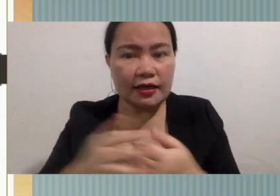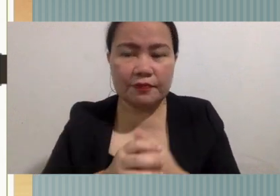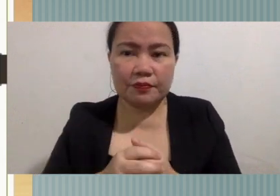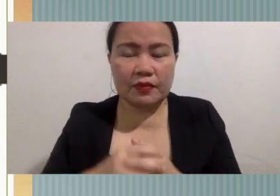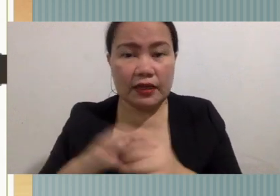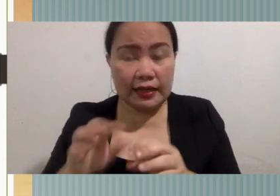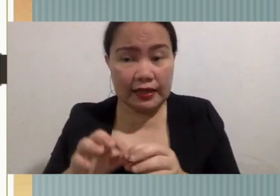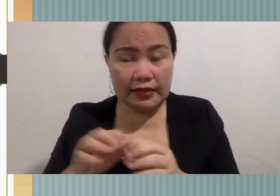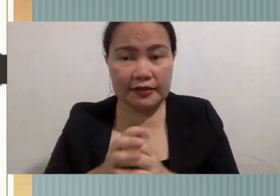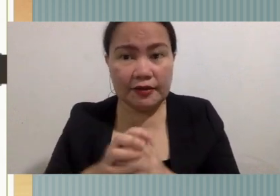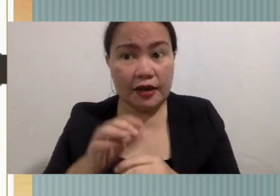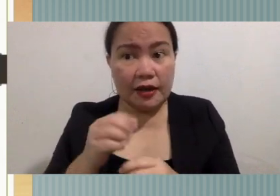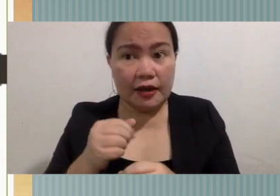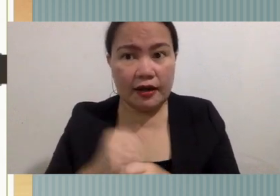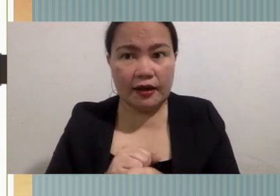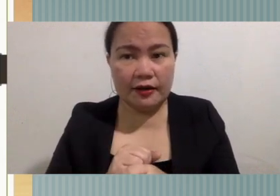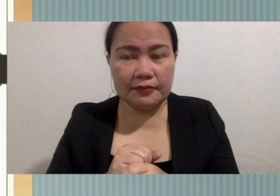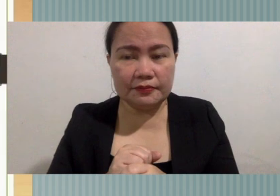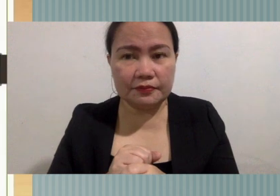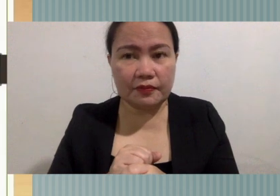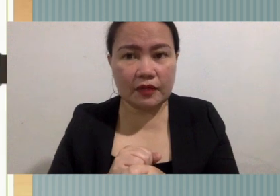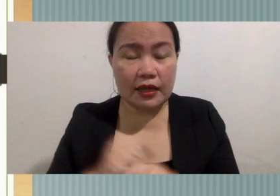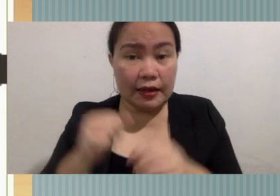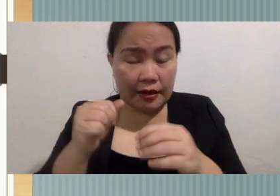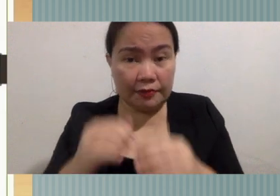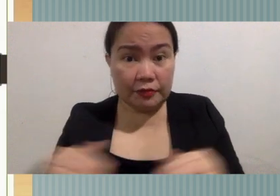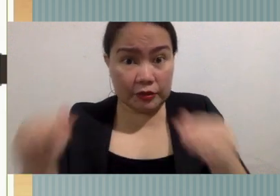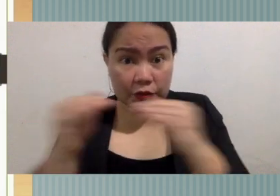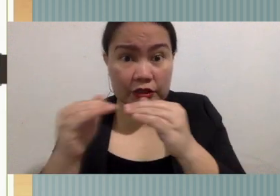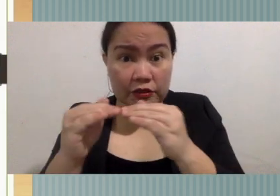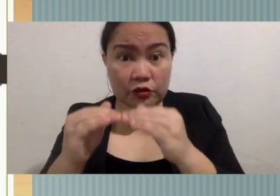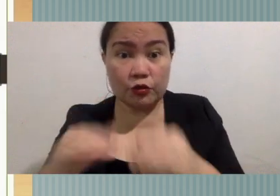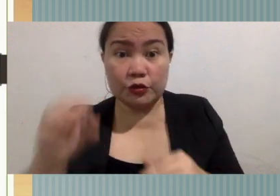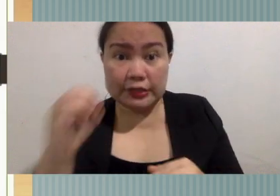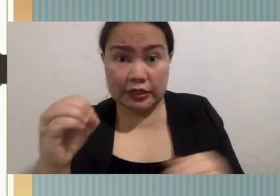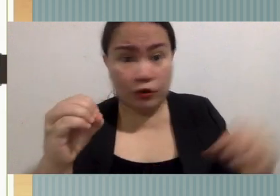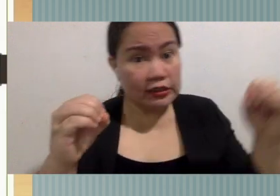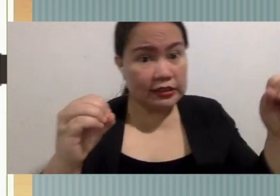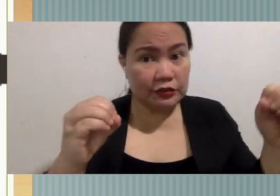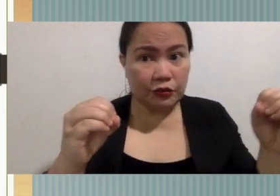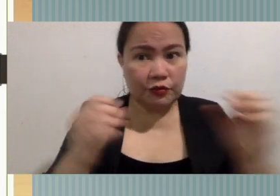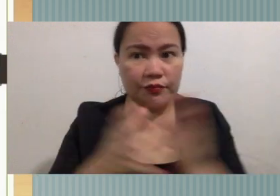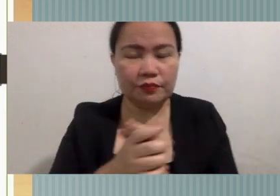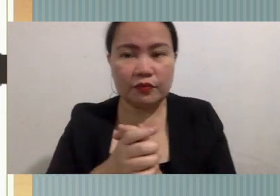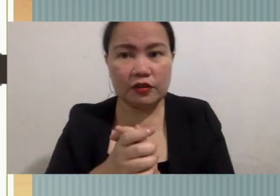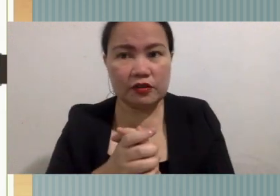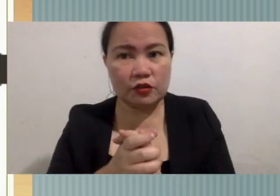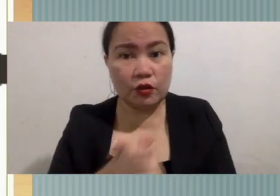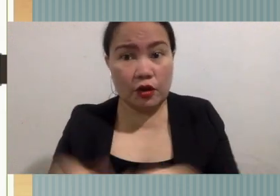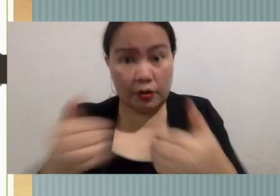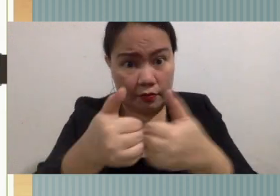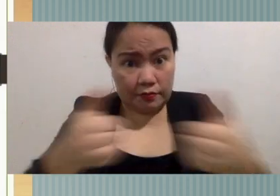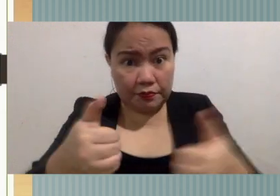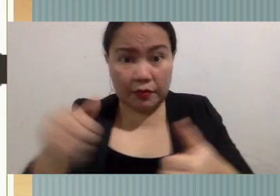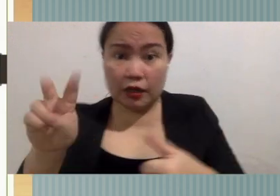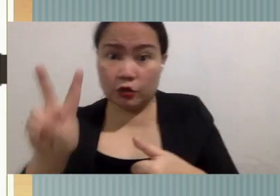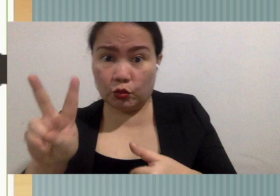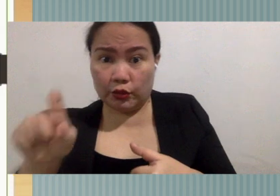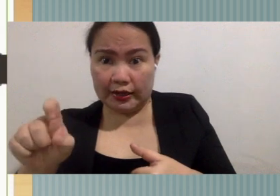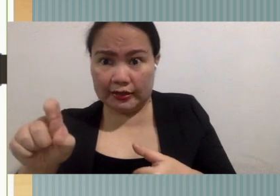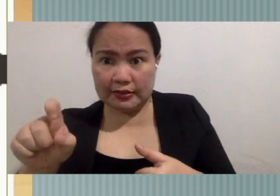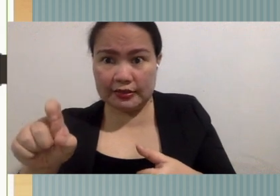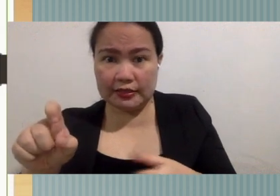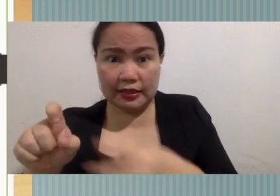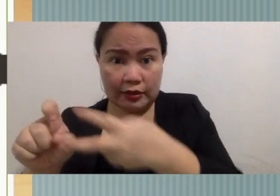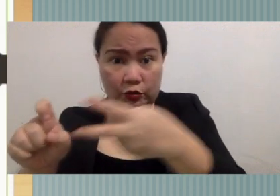Isi-set natin ang bawat equation natin by 0. So, 2x